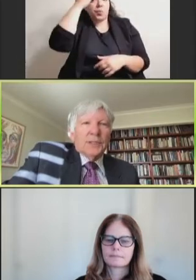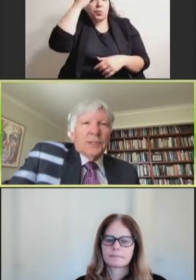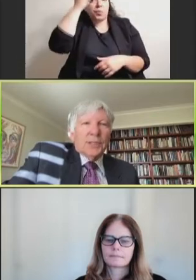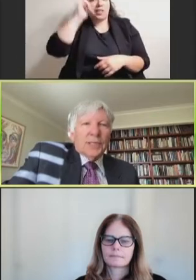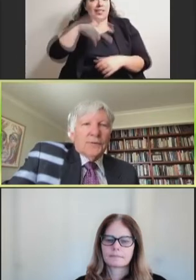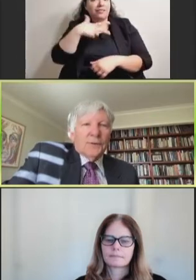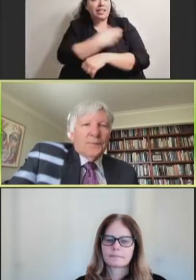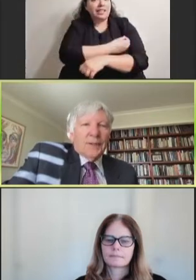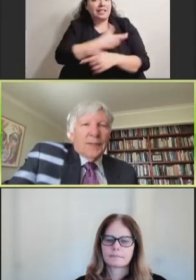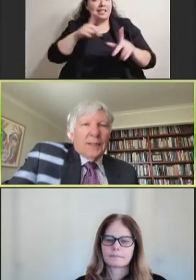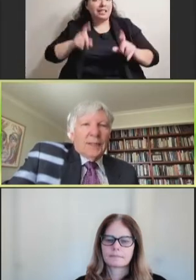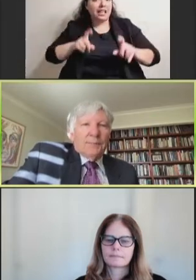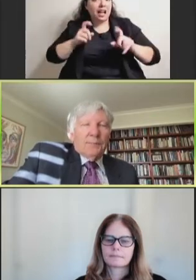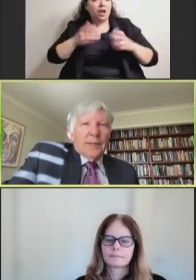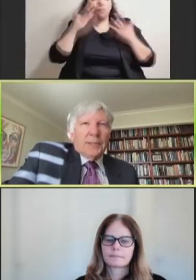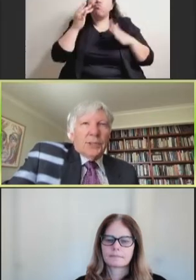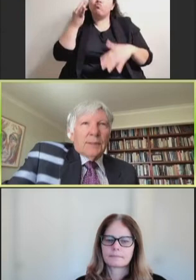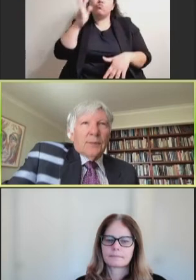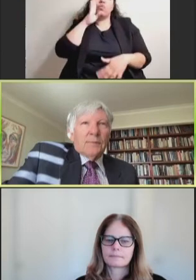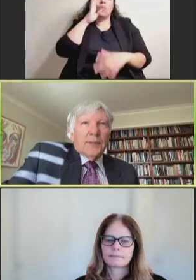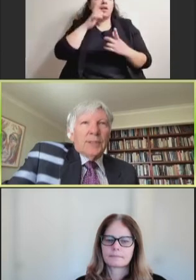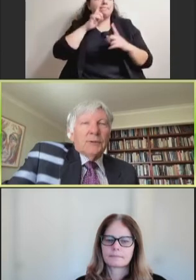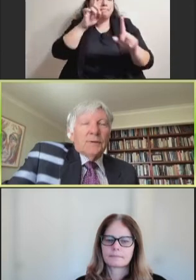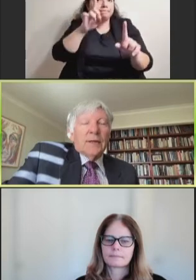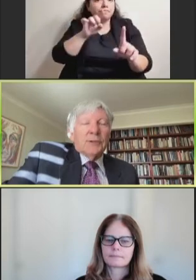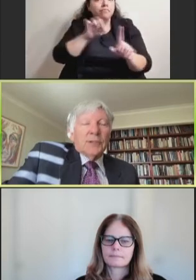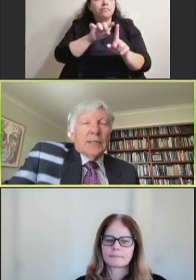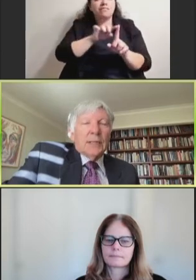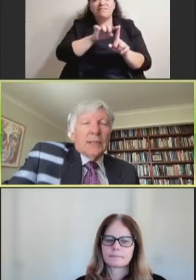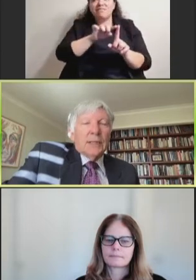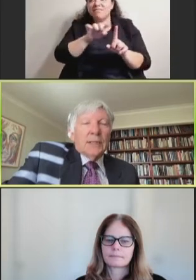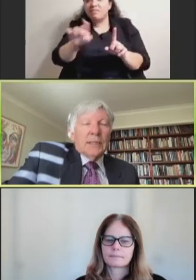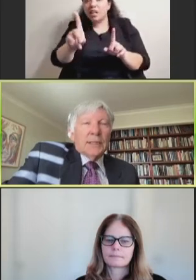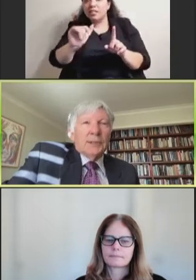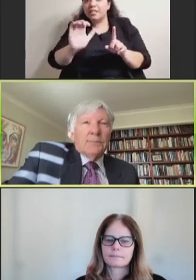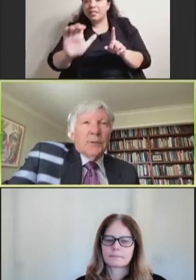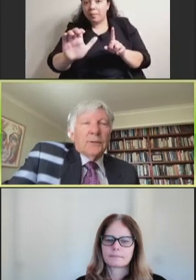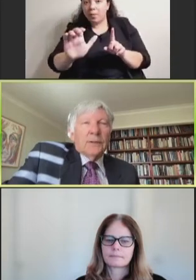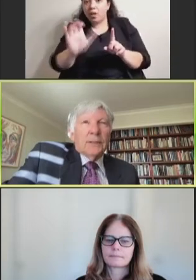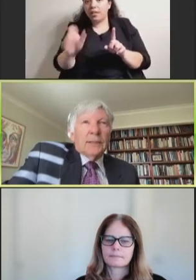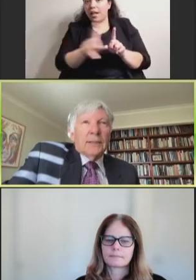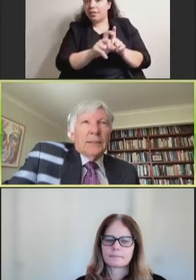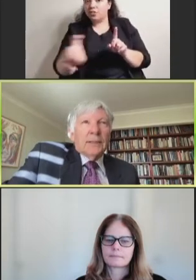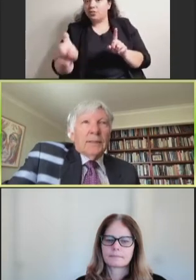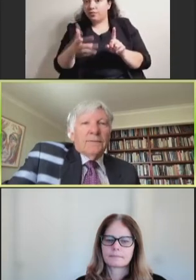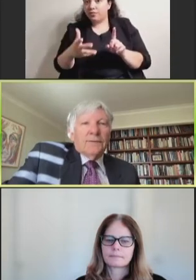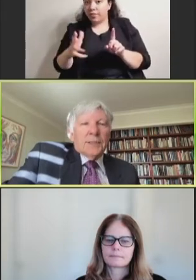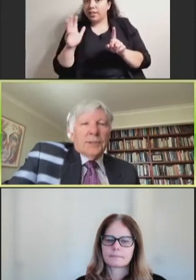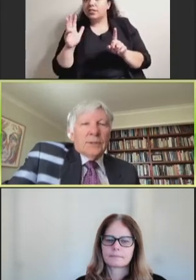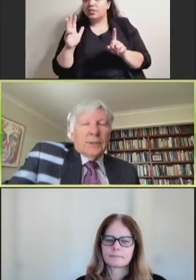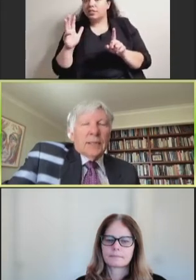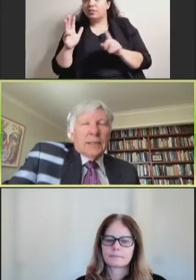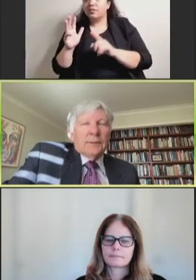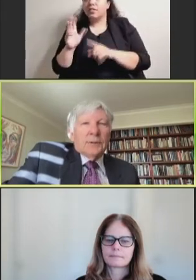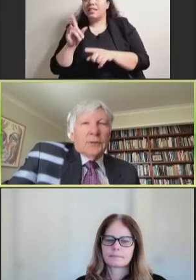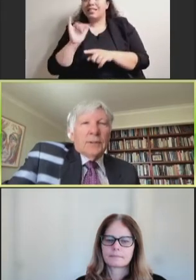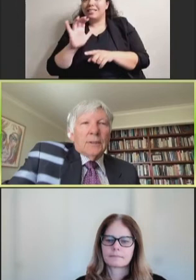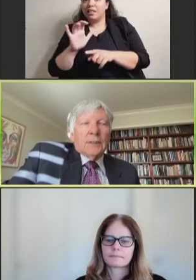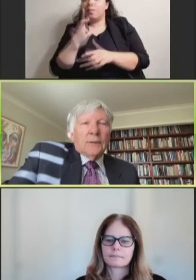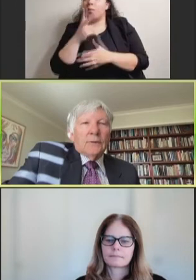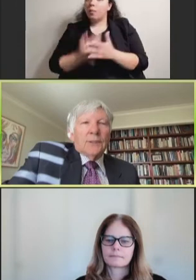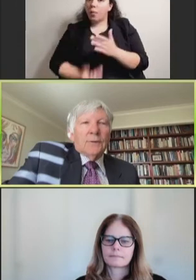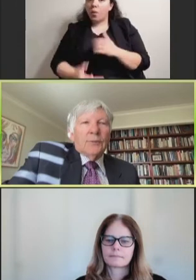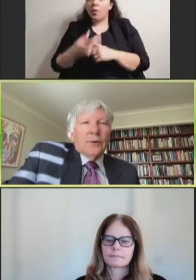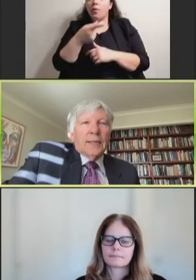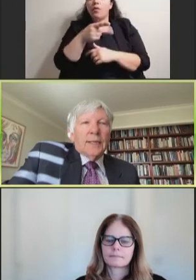to be successful. But by December, by the time the survey was done, actually both the Pfizer and the